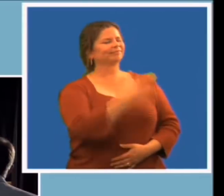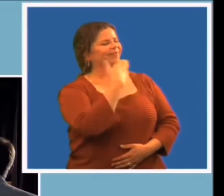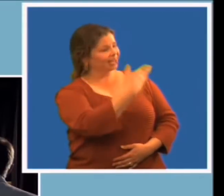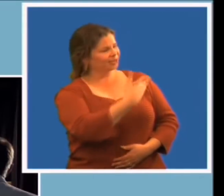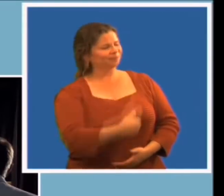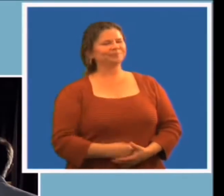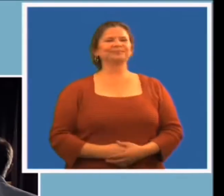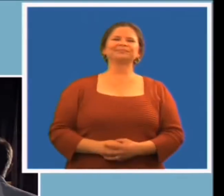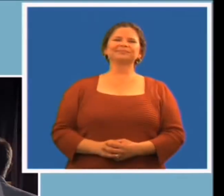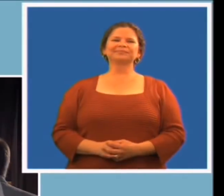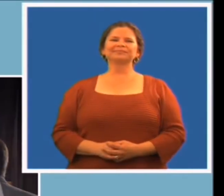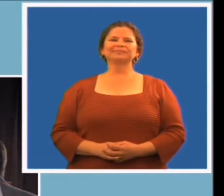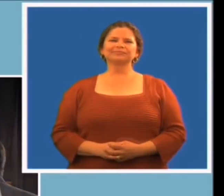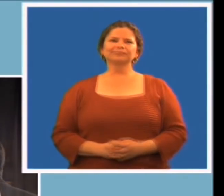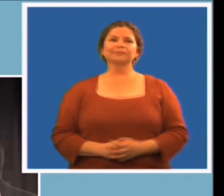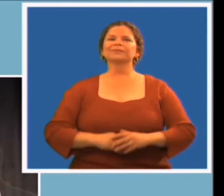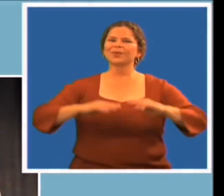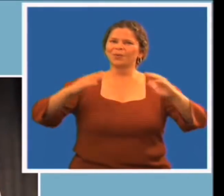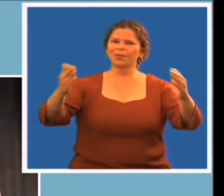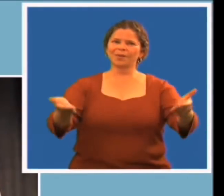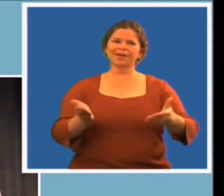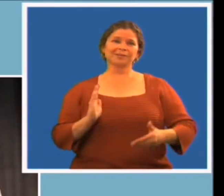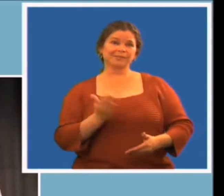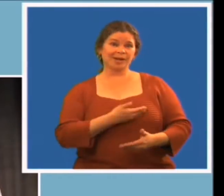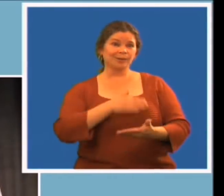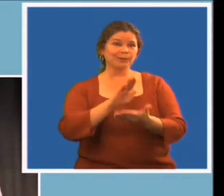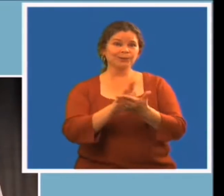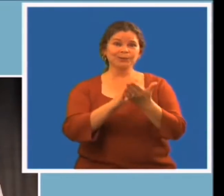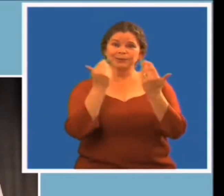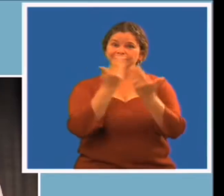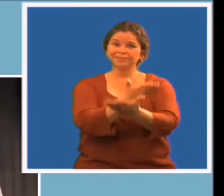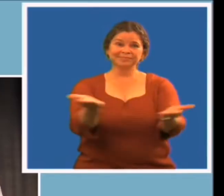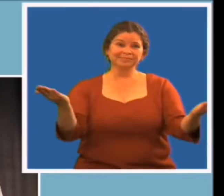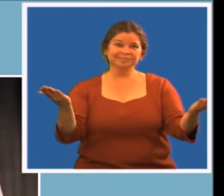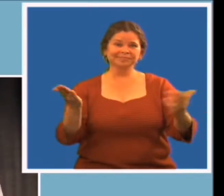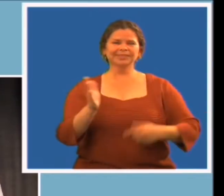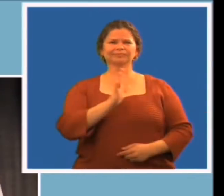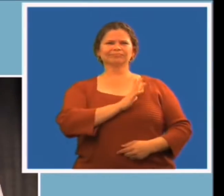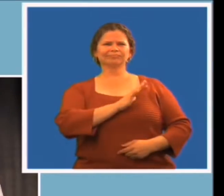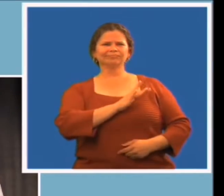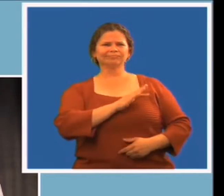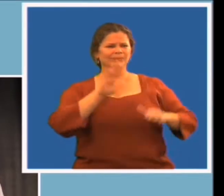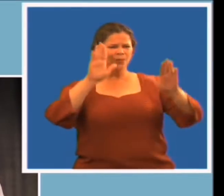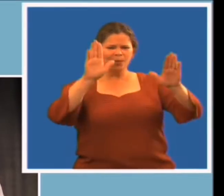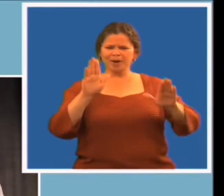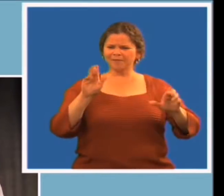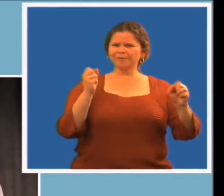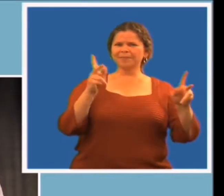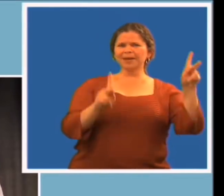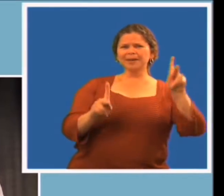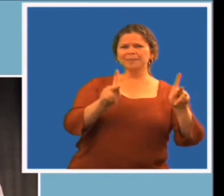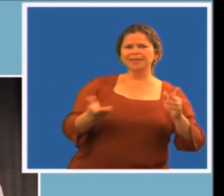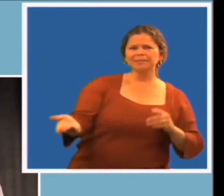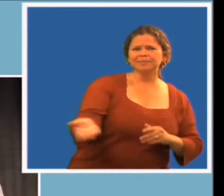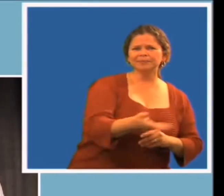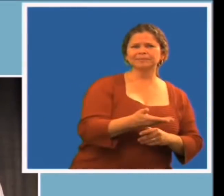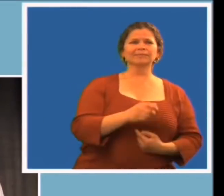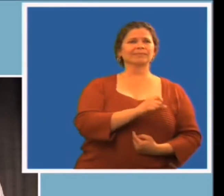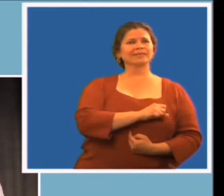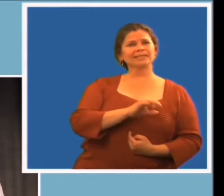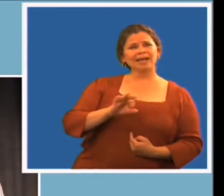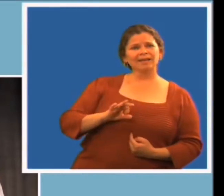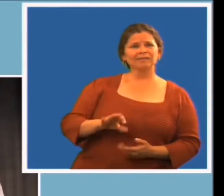today's performances. Before we begin today's concert, just a few housekeeping